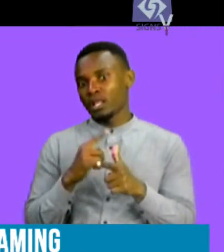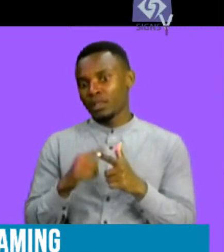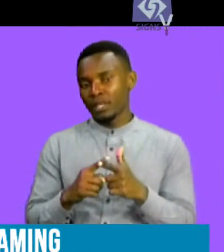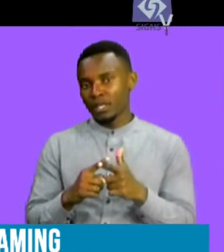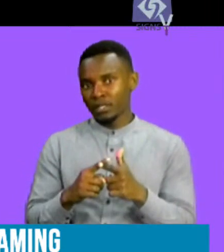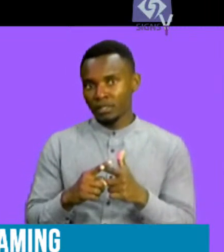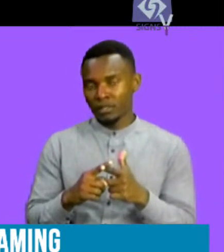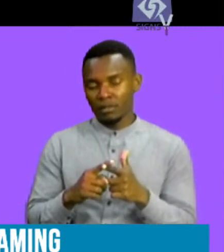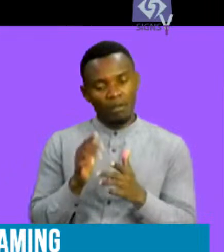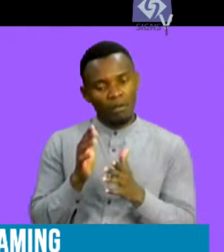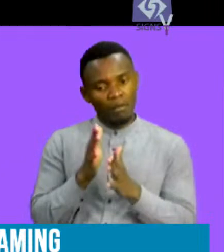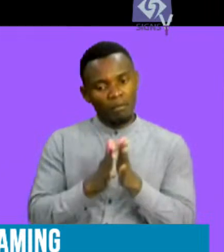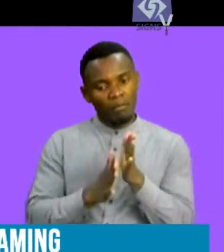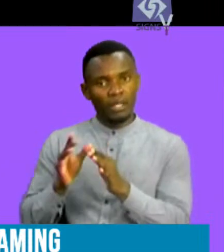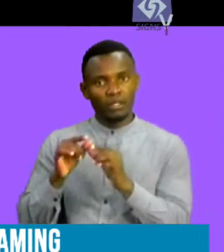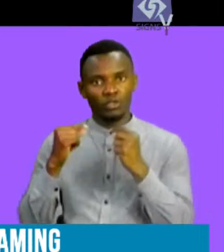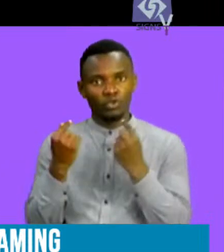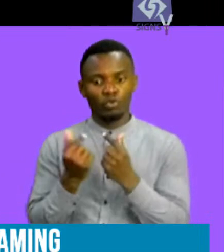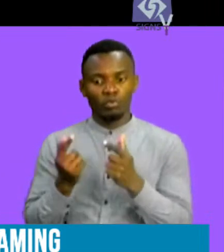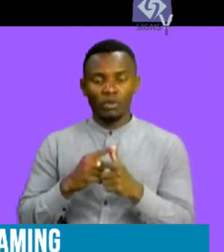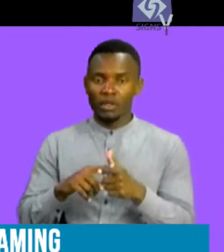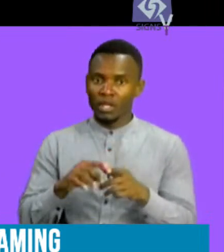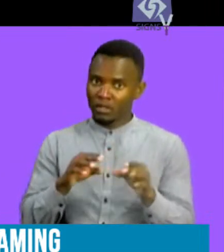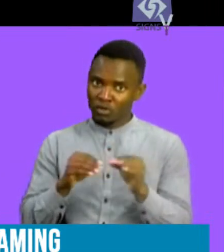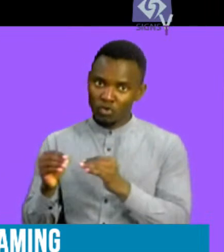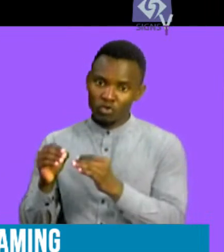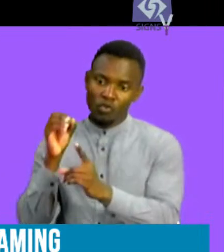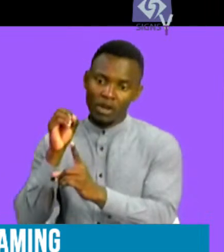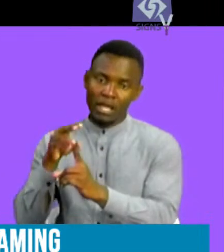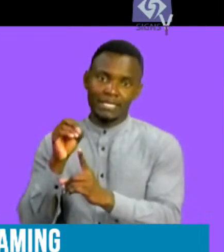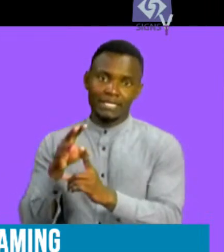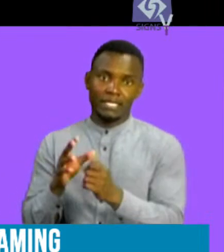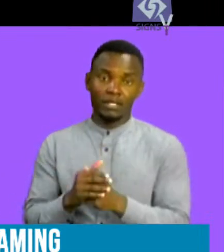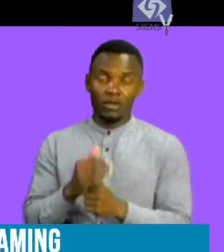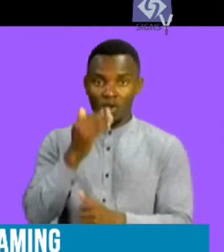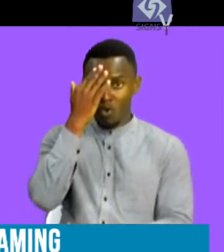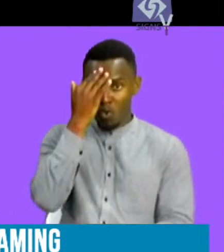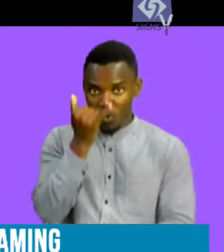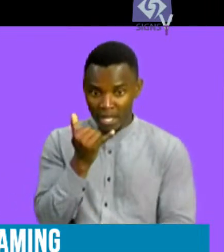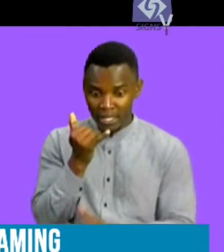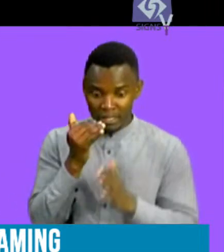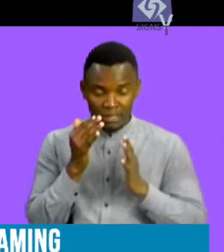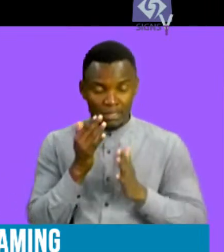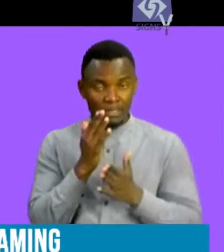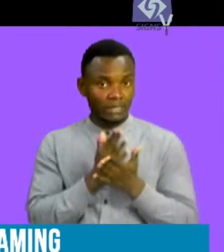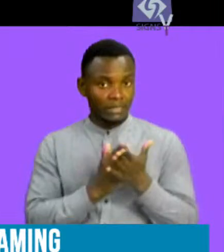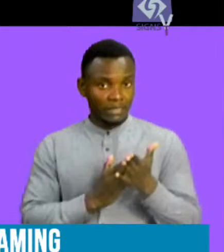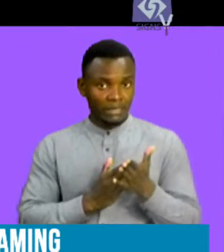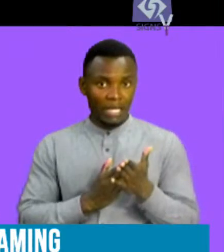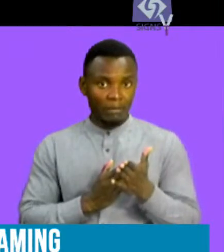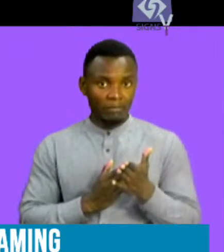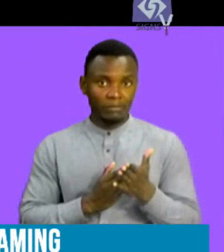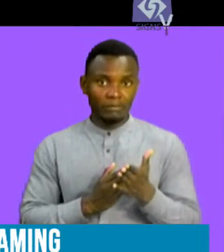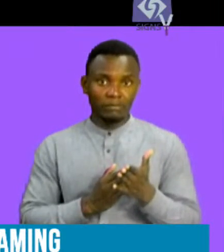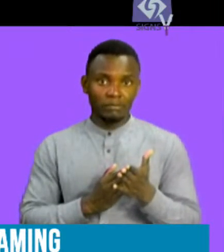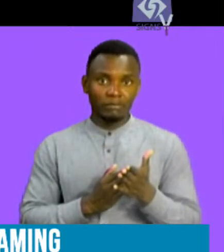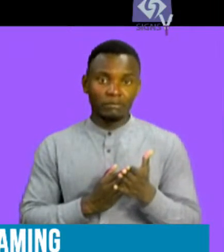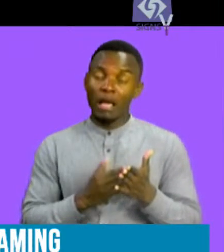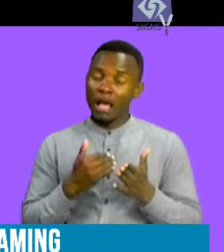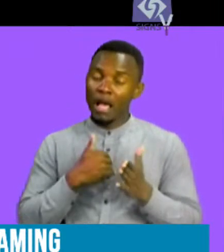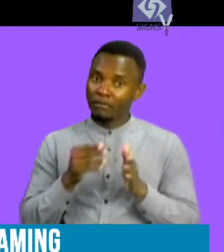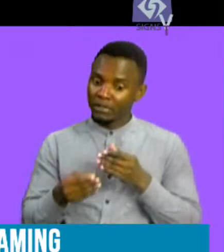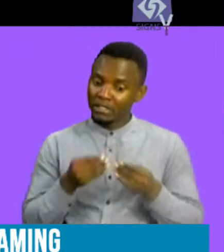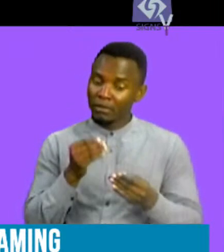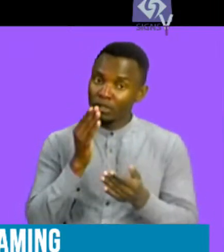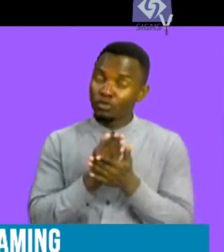they organize for groups, they go for counseling, because there are those who have stayed for years but live in denial.